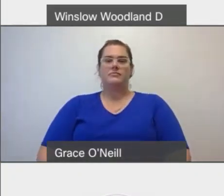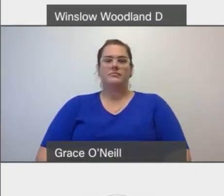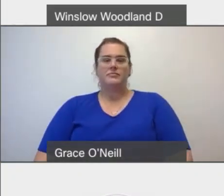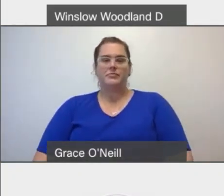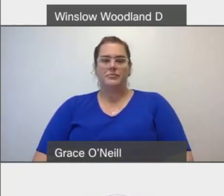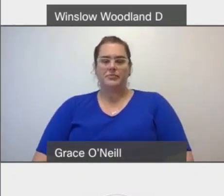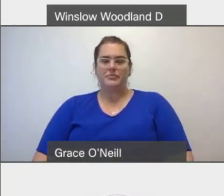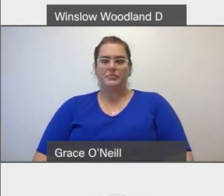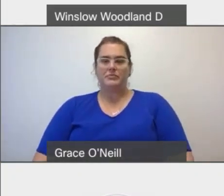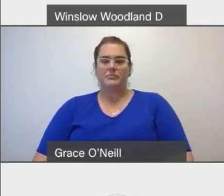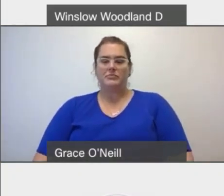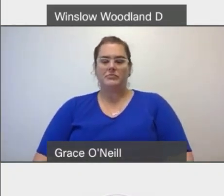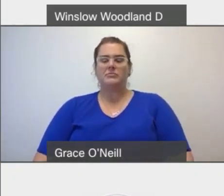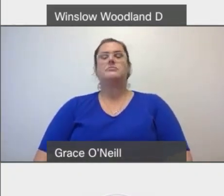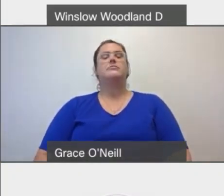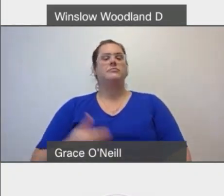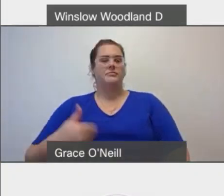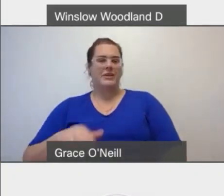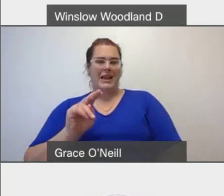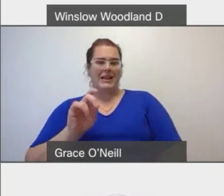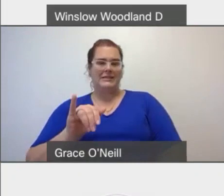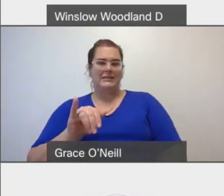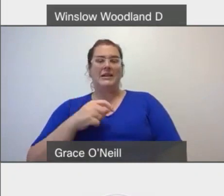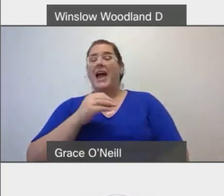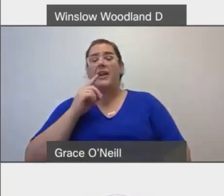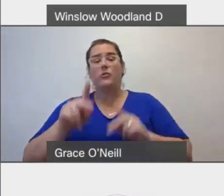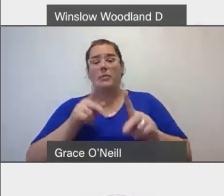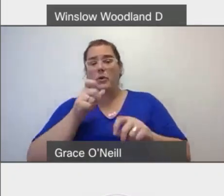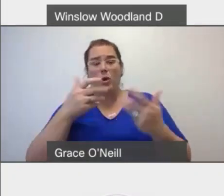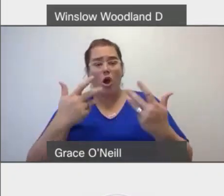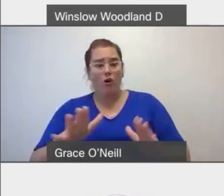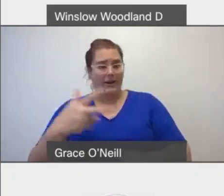And for folks who did get Pfizer, if you go to